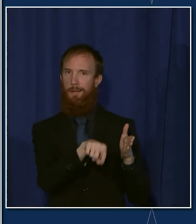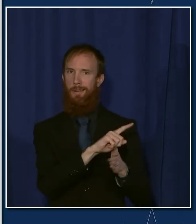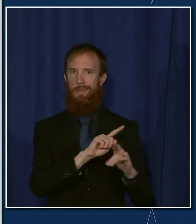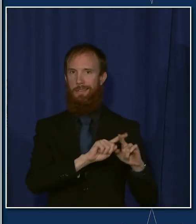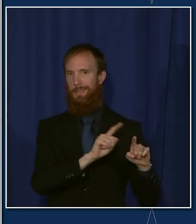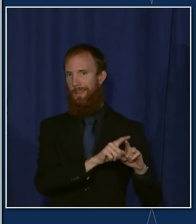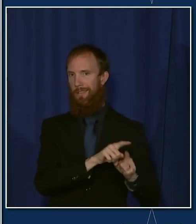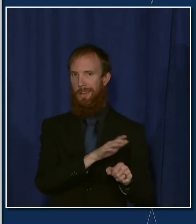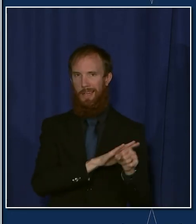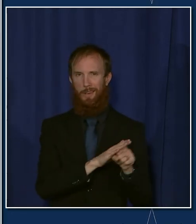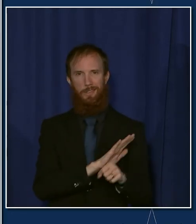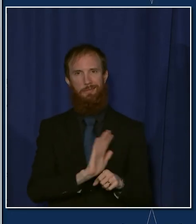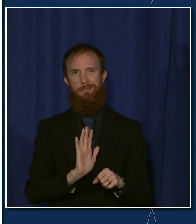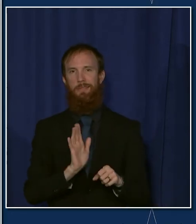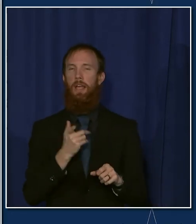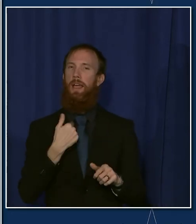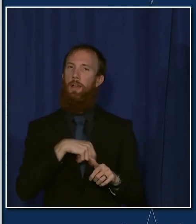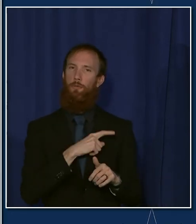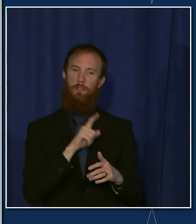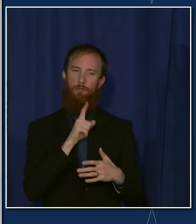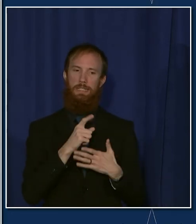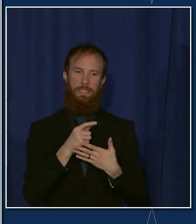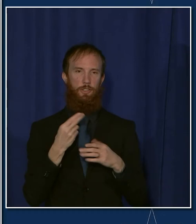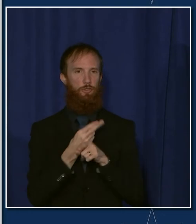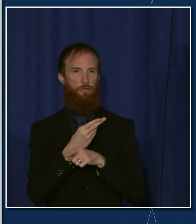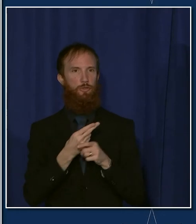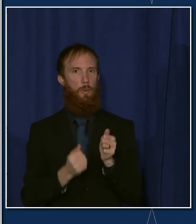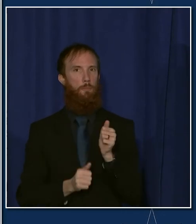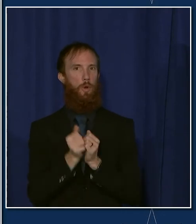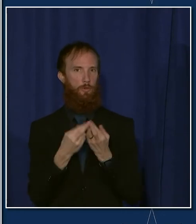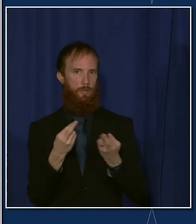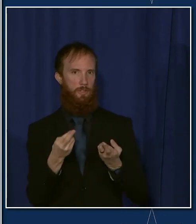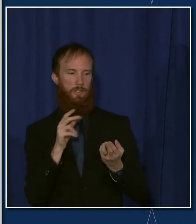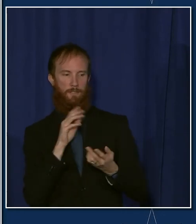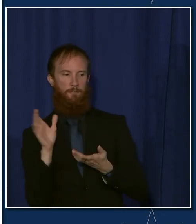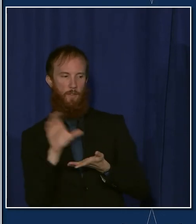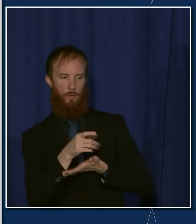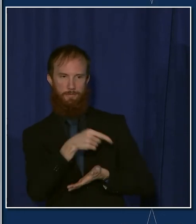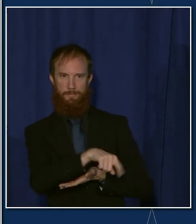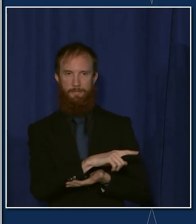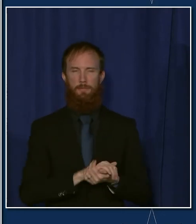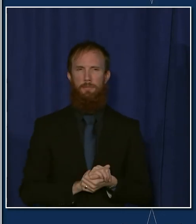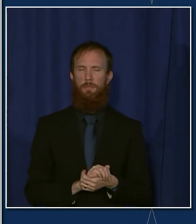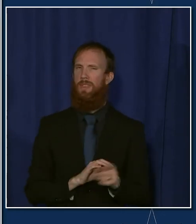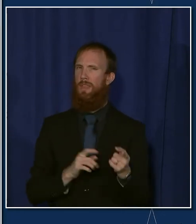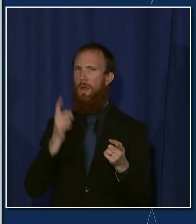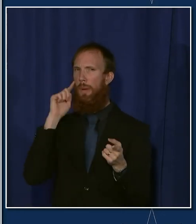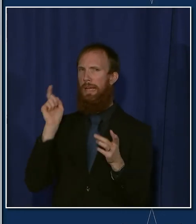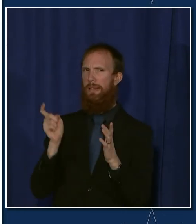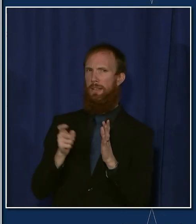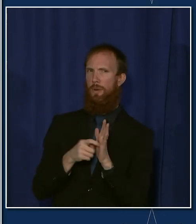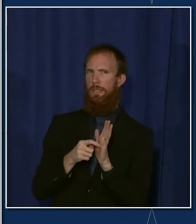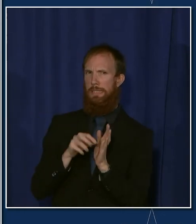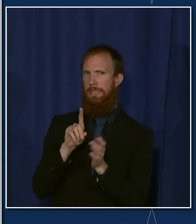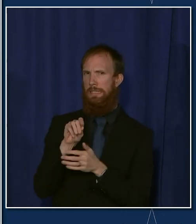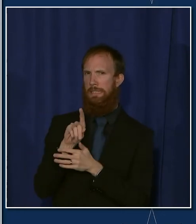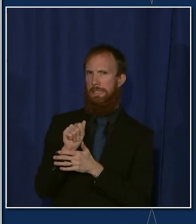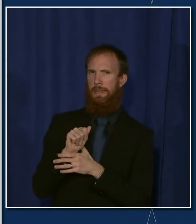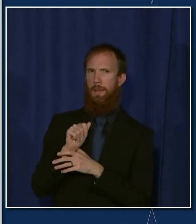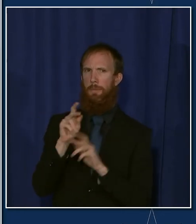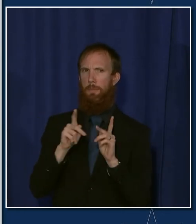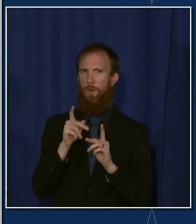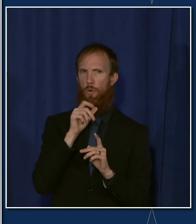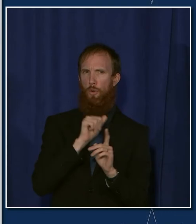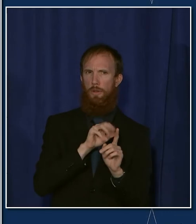least vaccination, and it's where we continue to put the most resources. I want to return to that in a second, but I noticed in the data that vaccination rates for Chicagoans